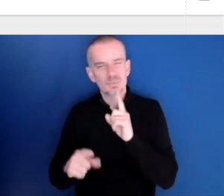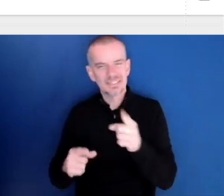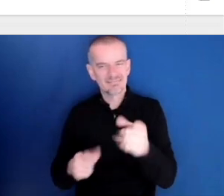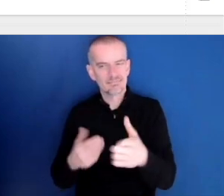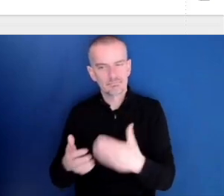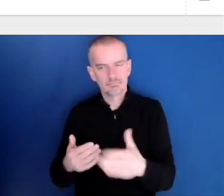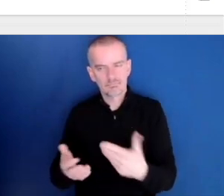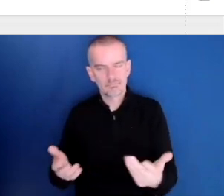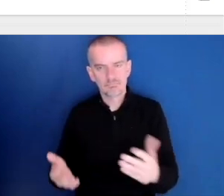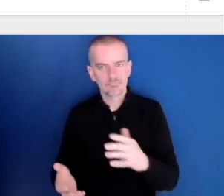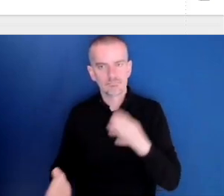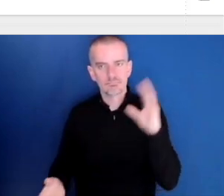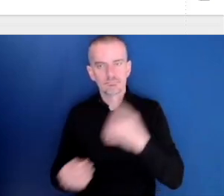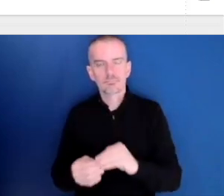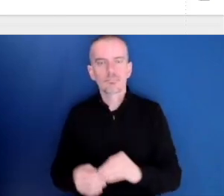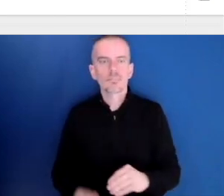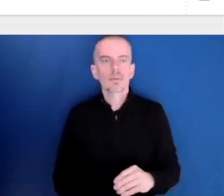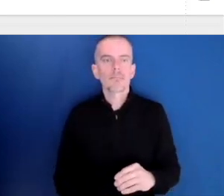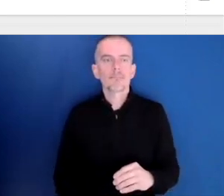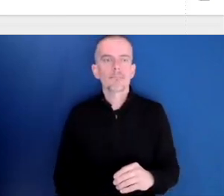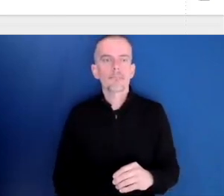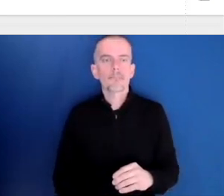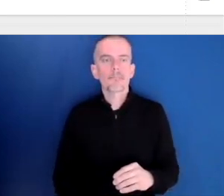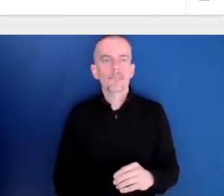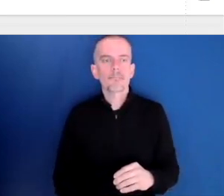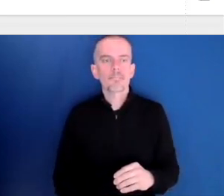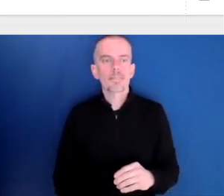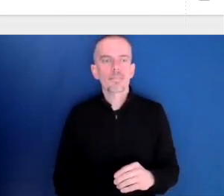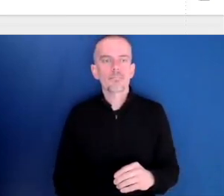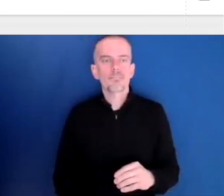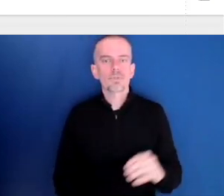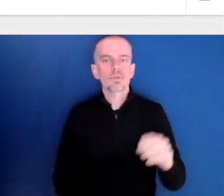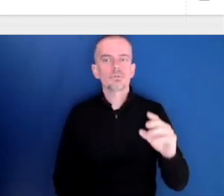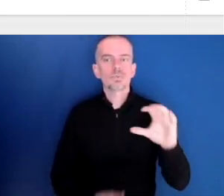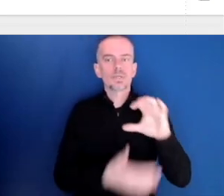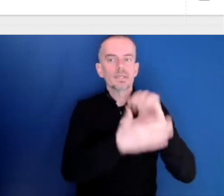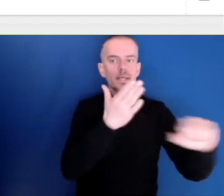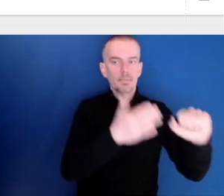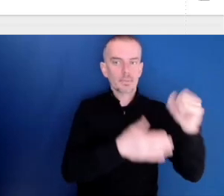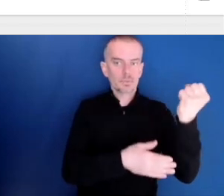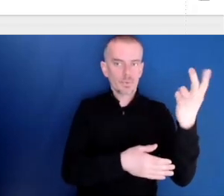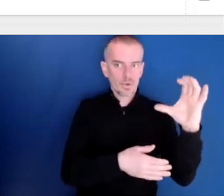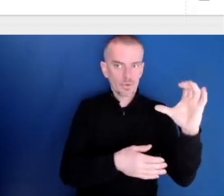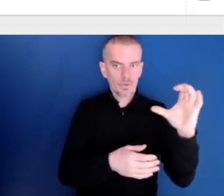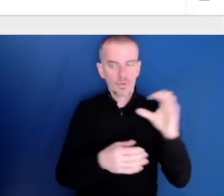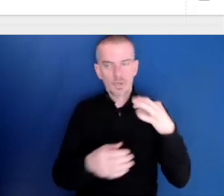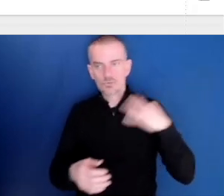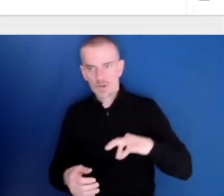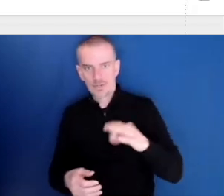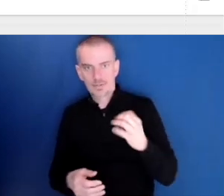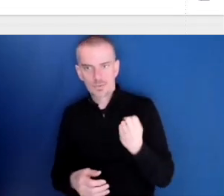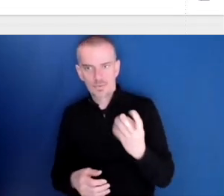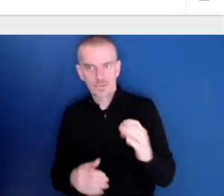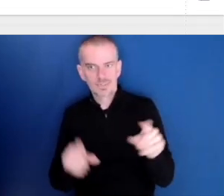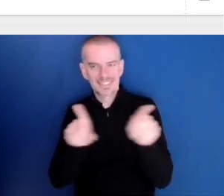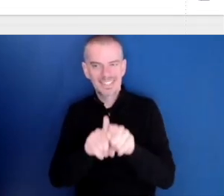aggregate. But we've debited this account and credited the account the same amount. And